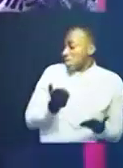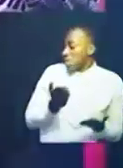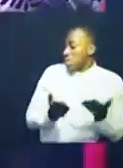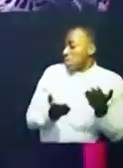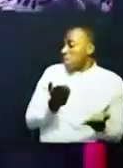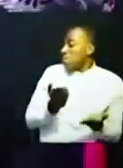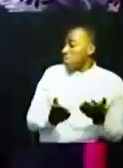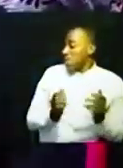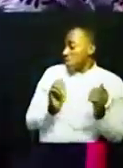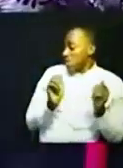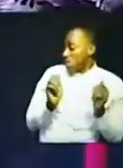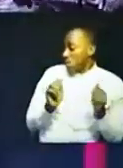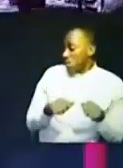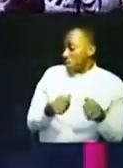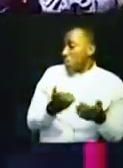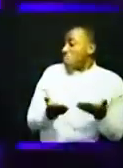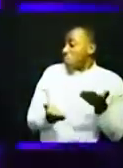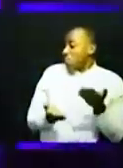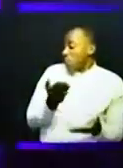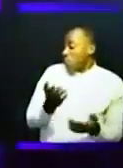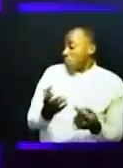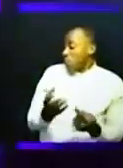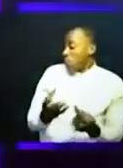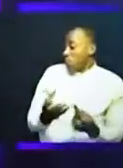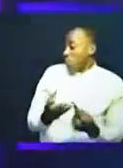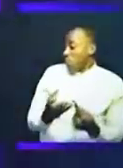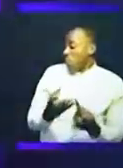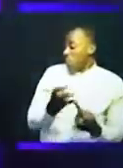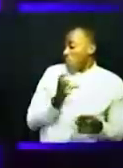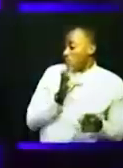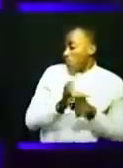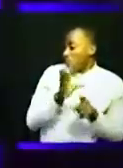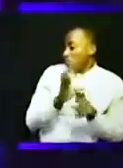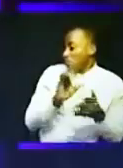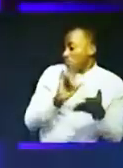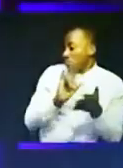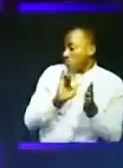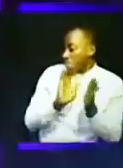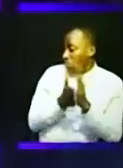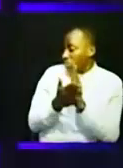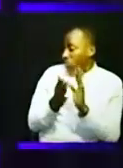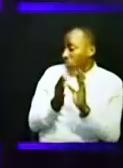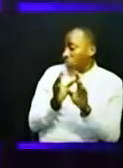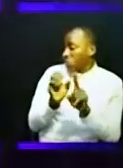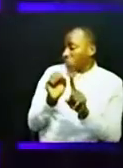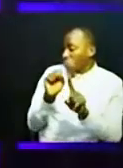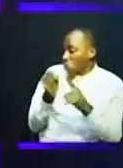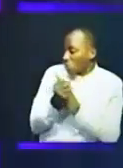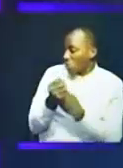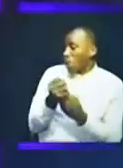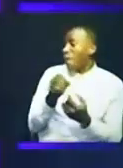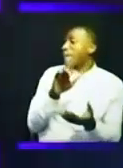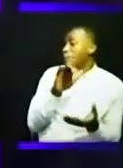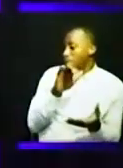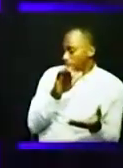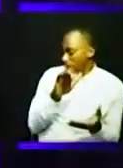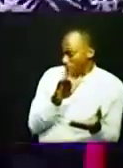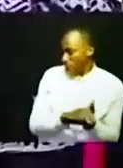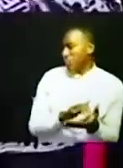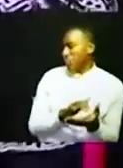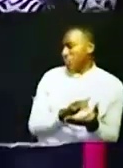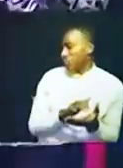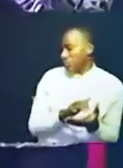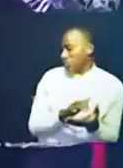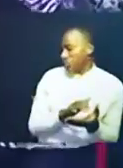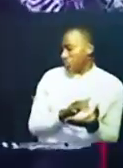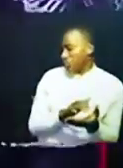I may be forced, now pay attention, by society to marry. Mom, what you say, hey, and as a brother, what we are